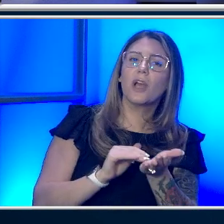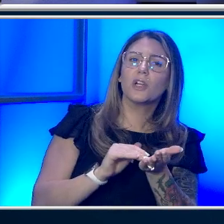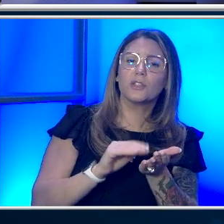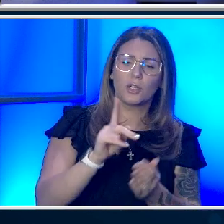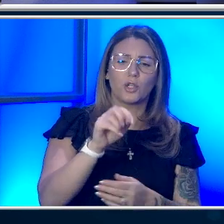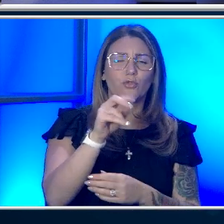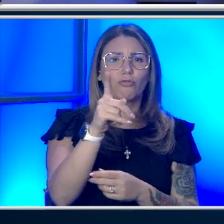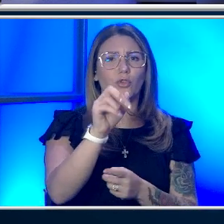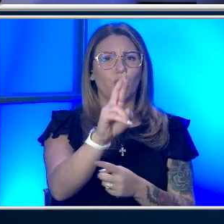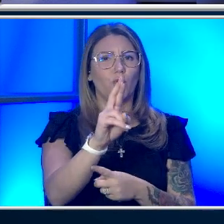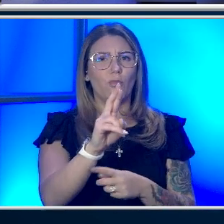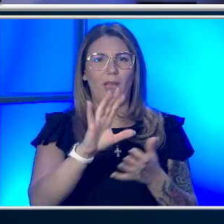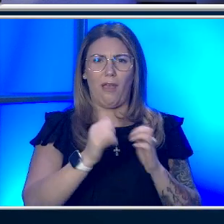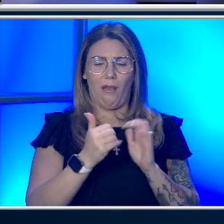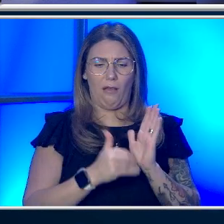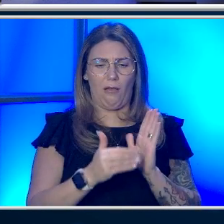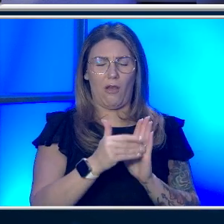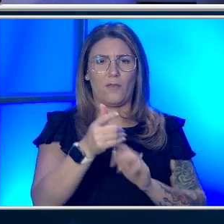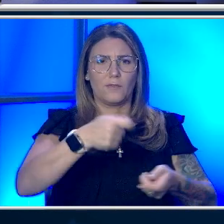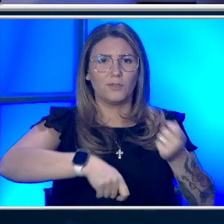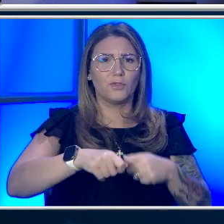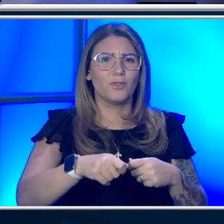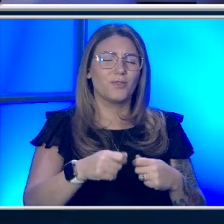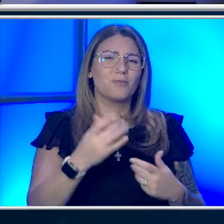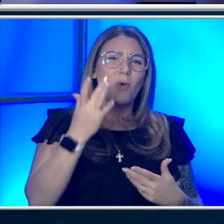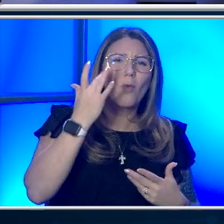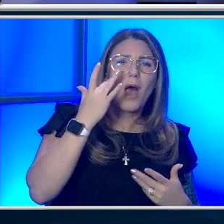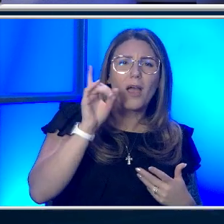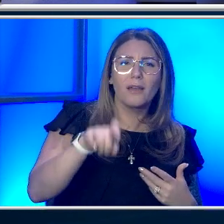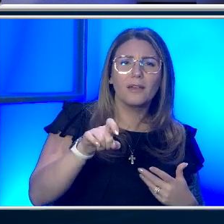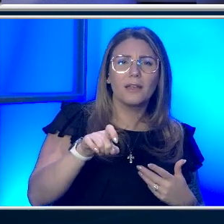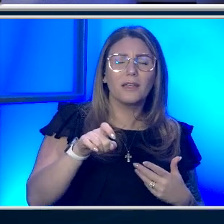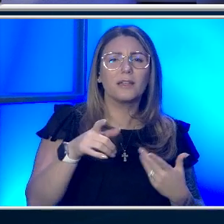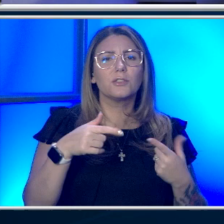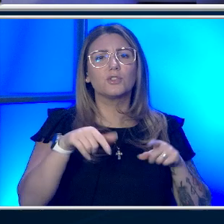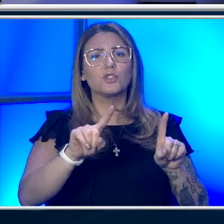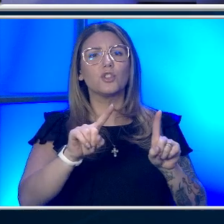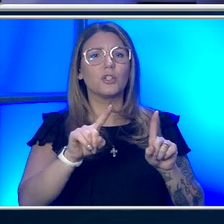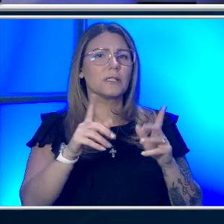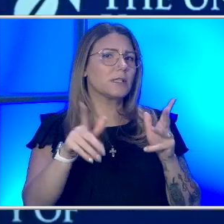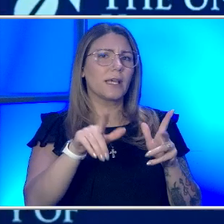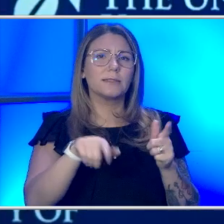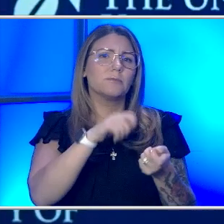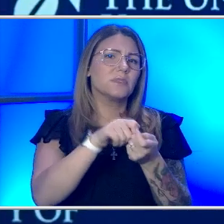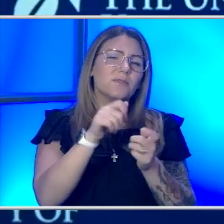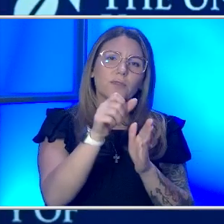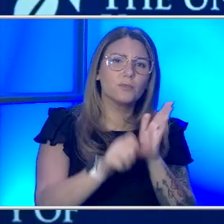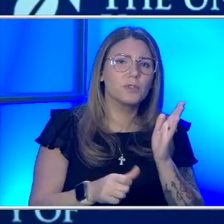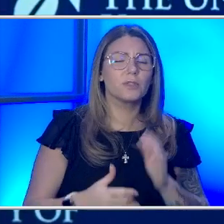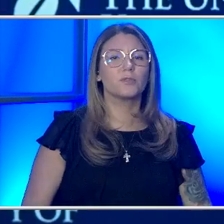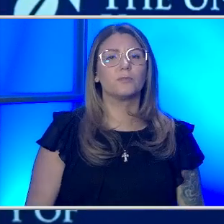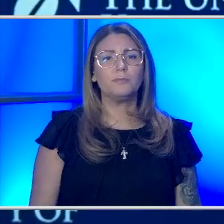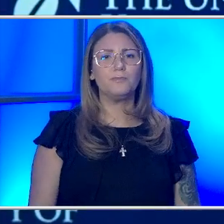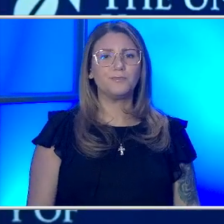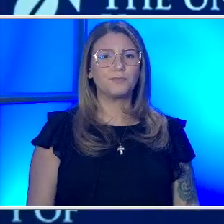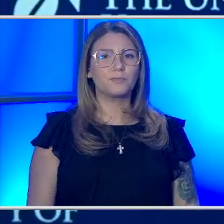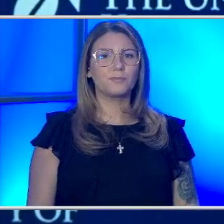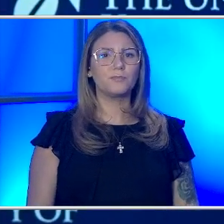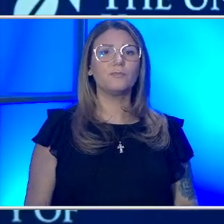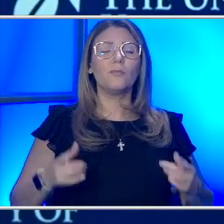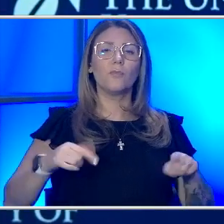How often do people need them, and why would they need them during a particular procedure? During procedures